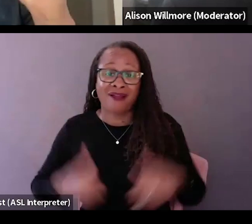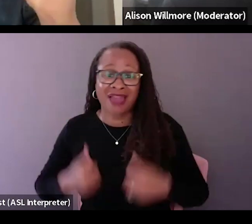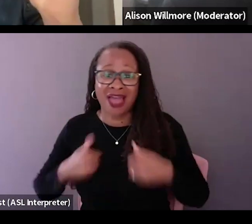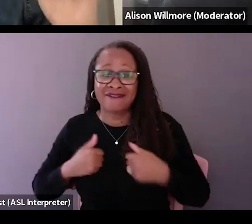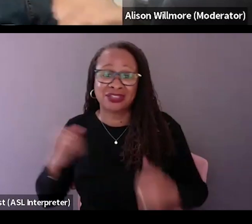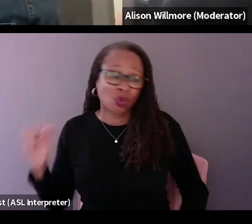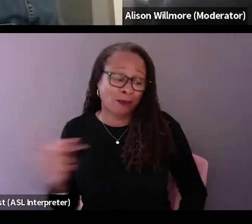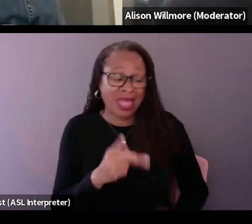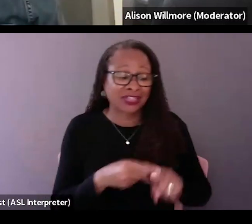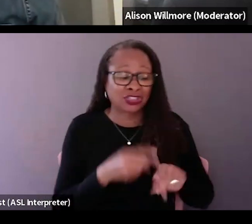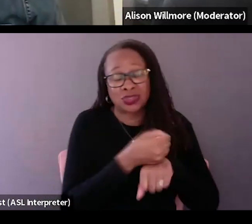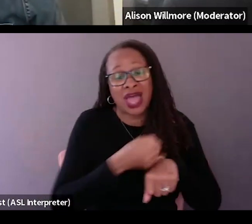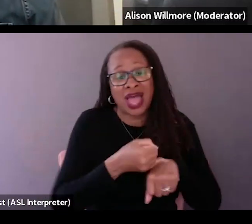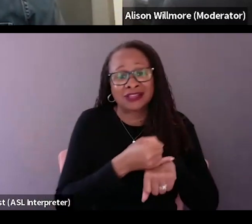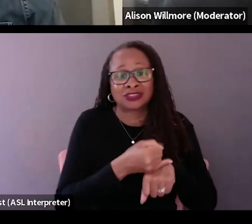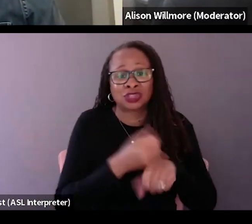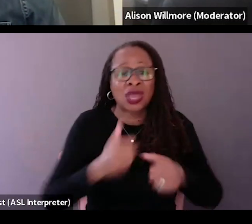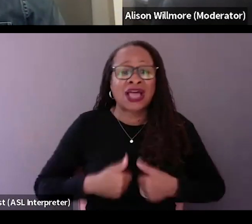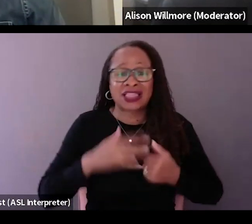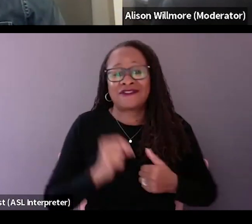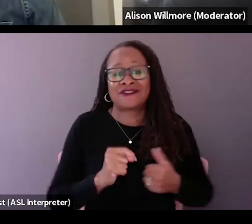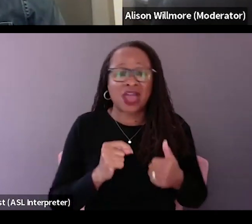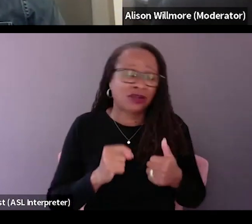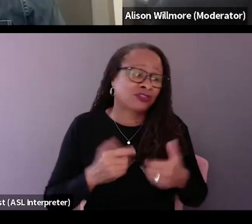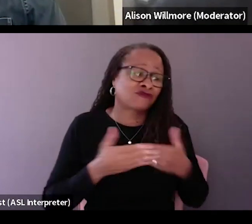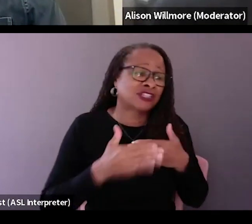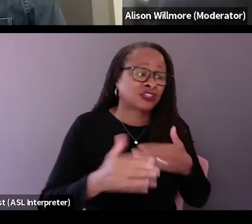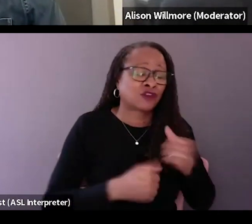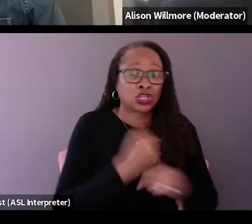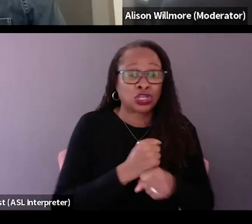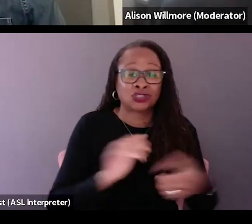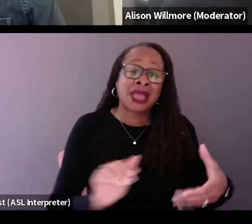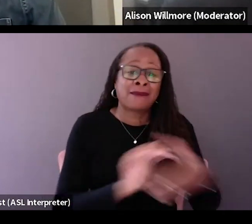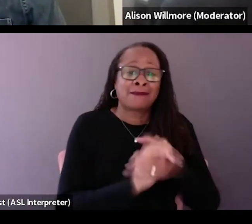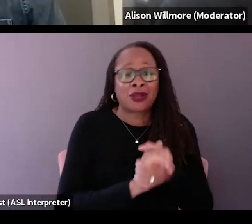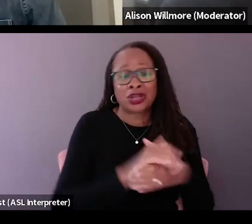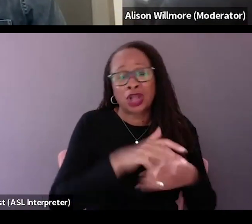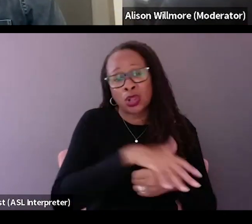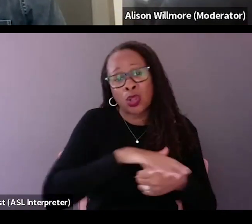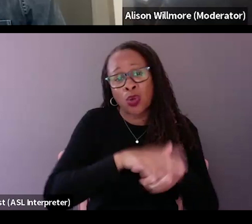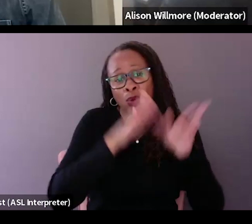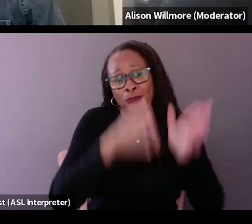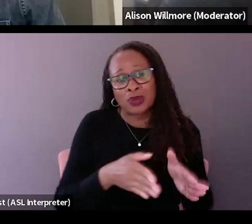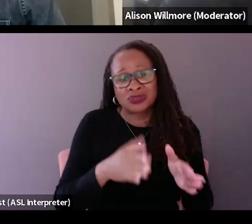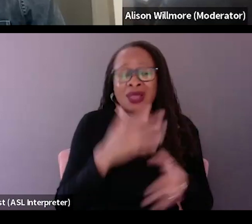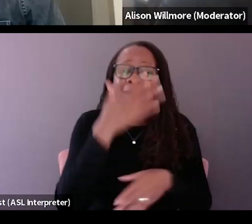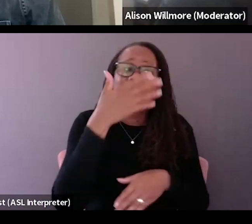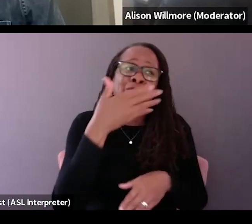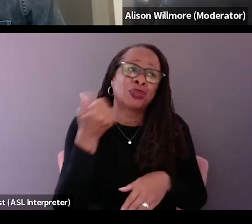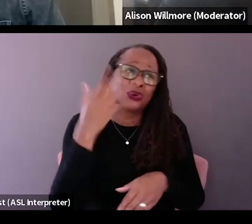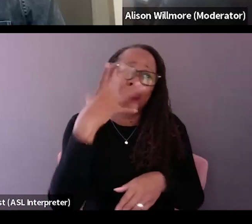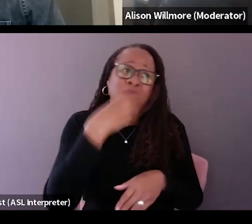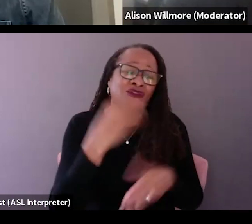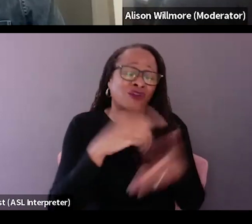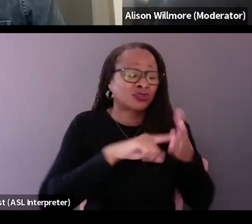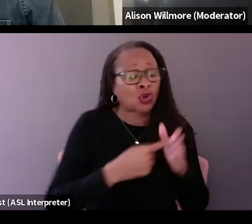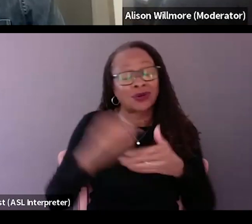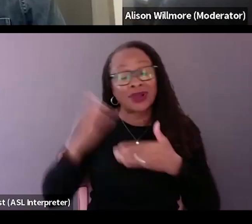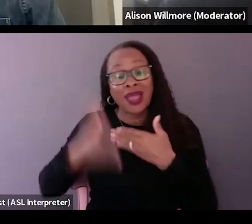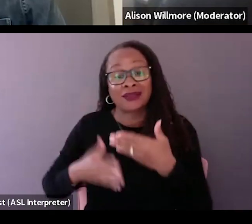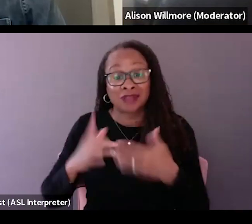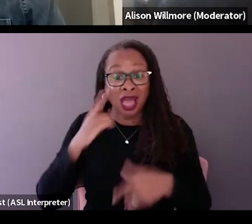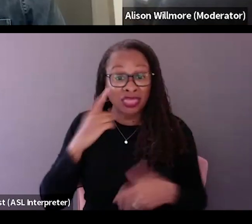local. What beautiful bookends. And thought we had this tidy little narrative.